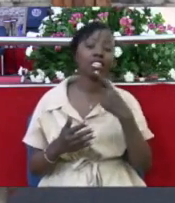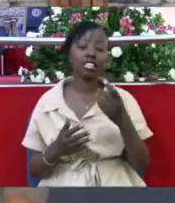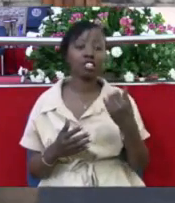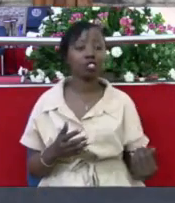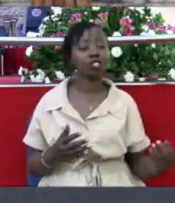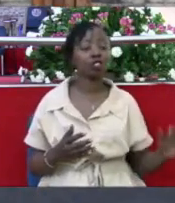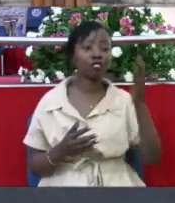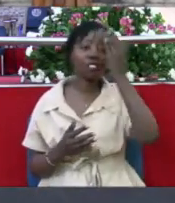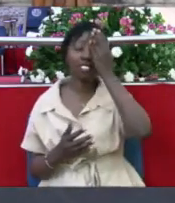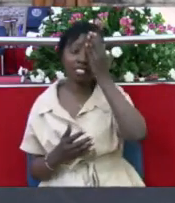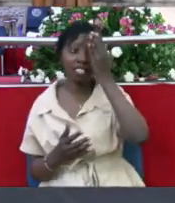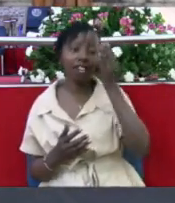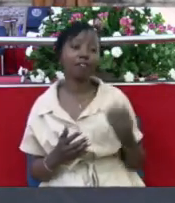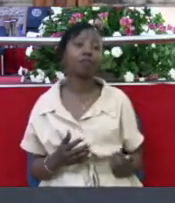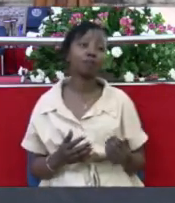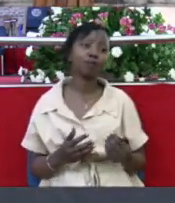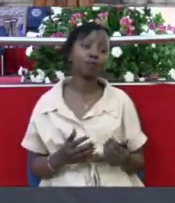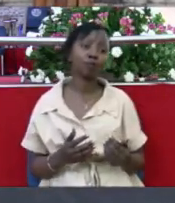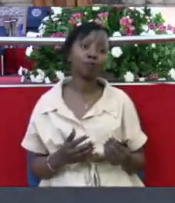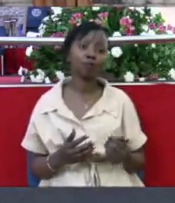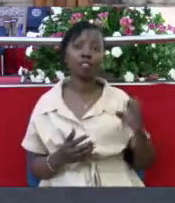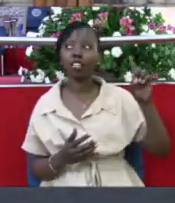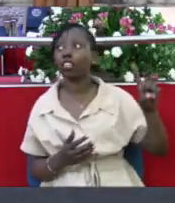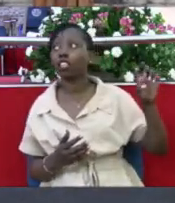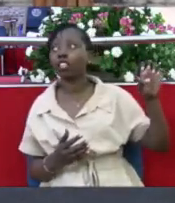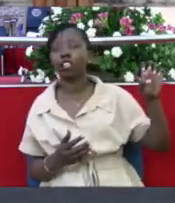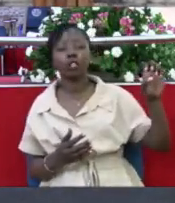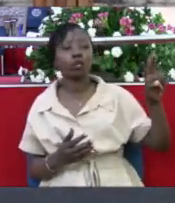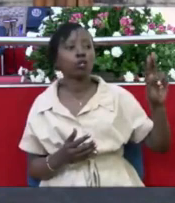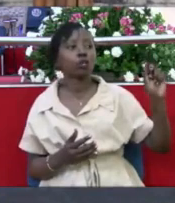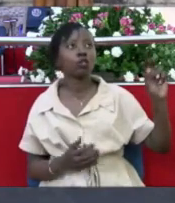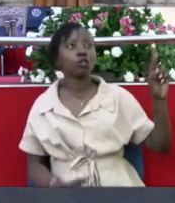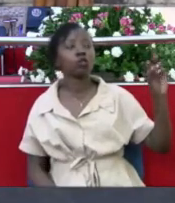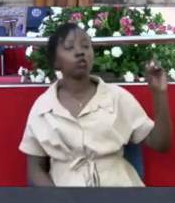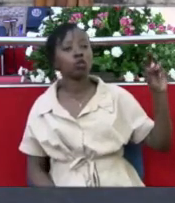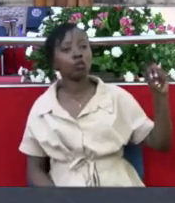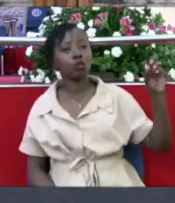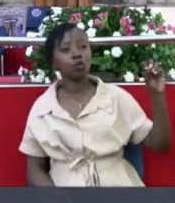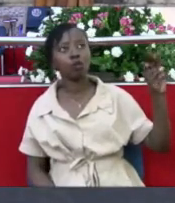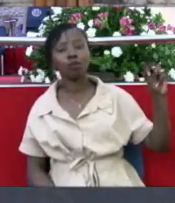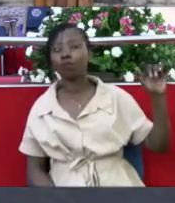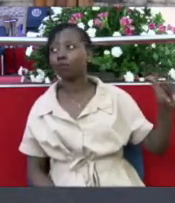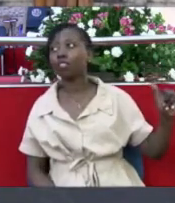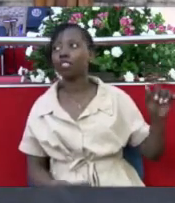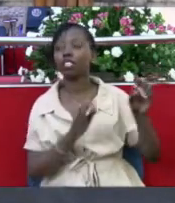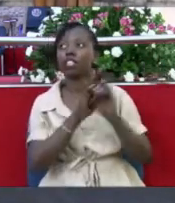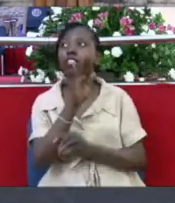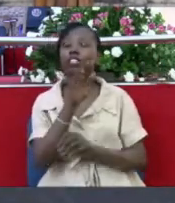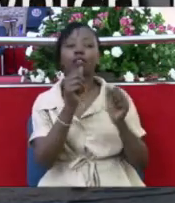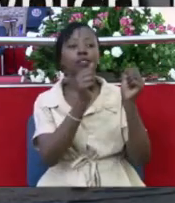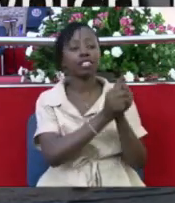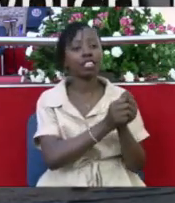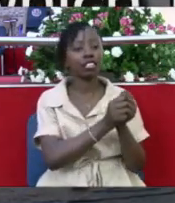Musa akawaambia wana wa Israeli. Deuteronomy 10:16. Aha, kumbukumbu la Torati 10:16. Circumcise